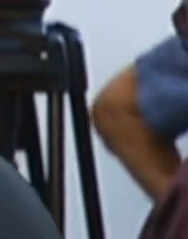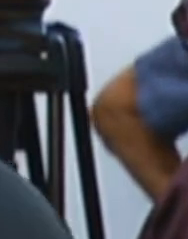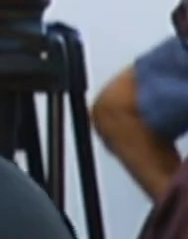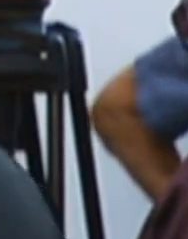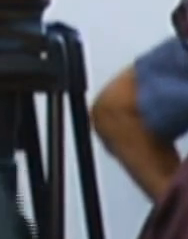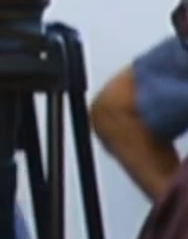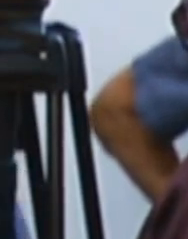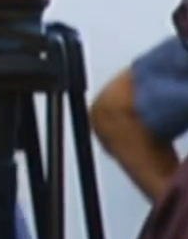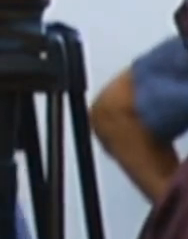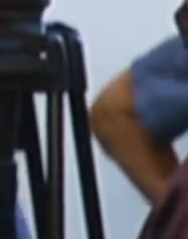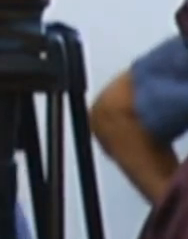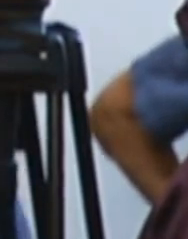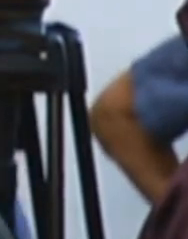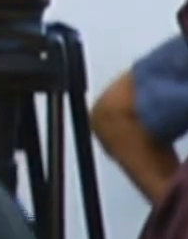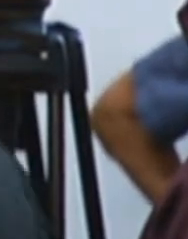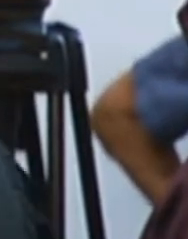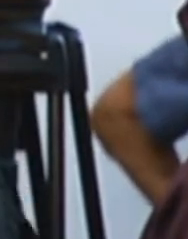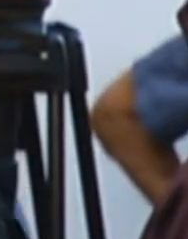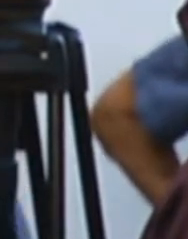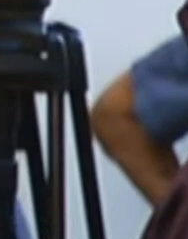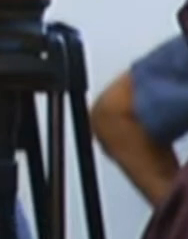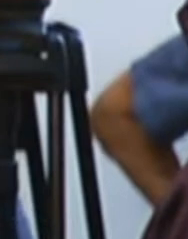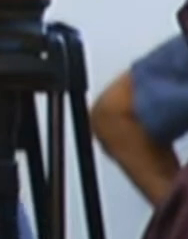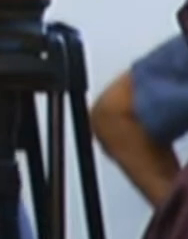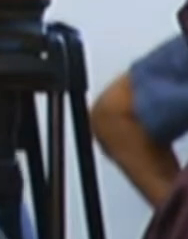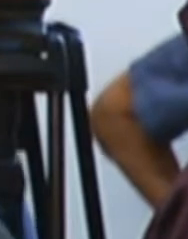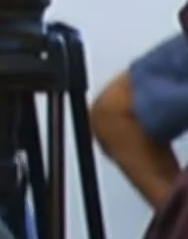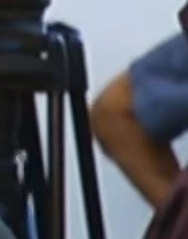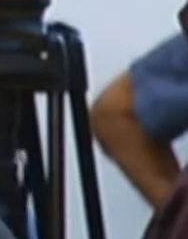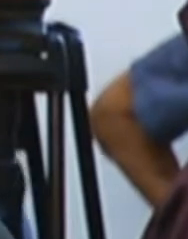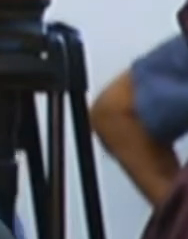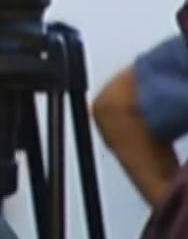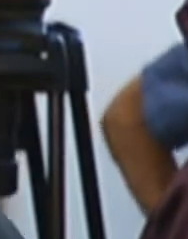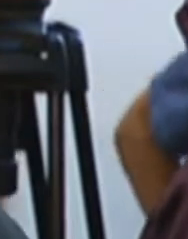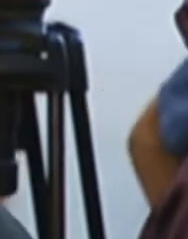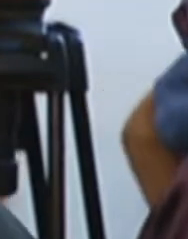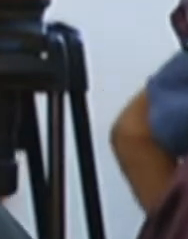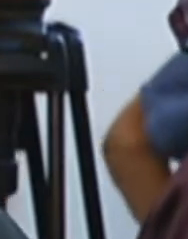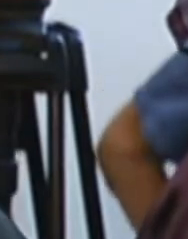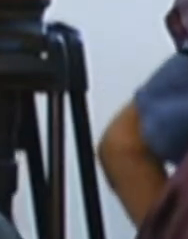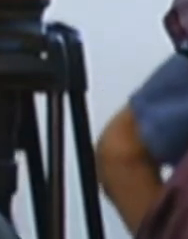Yet there is someone who is incarcerated. And my submission, worship, is that